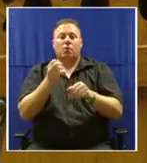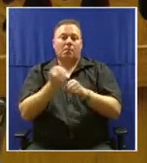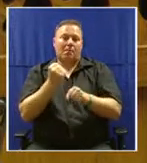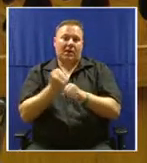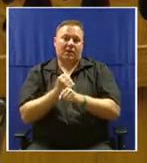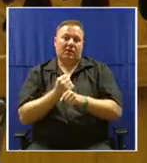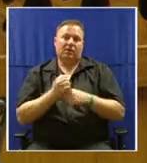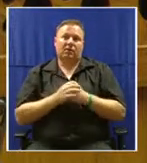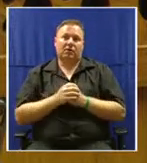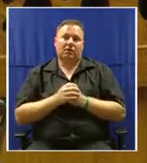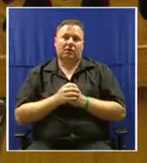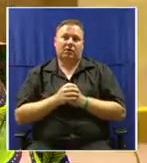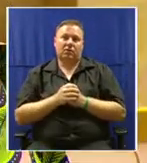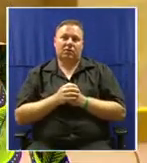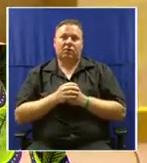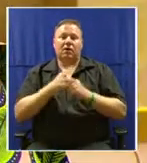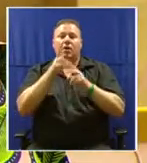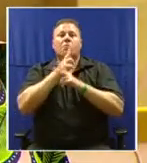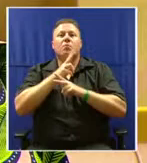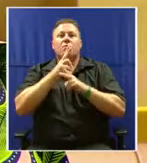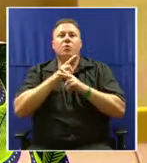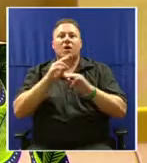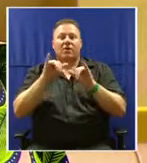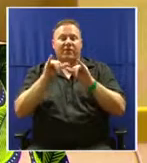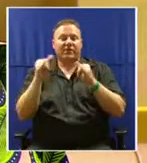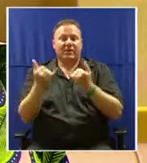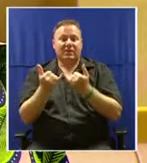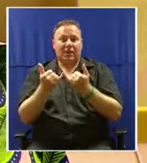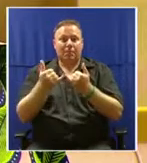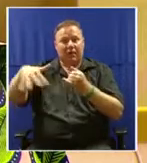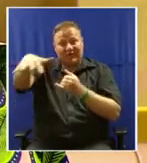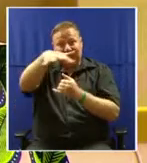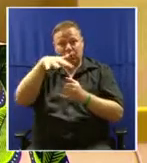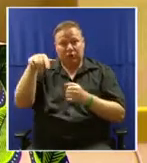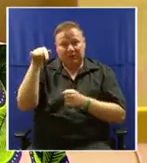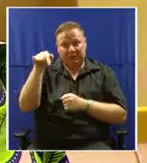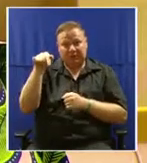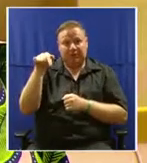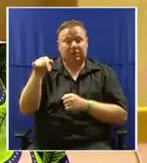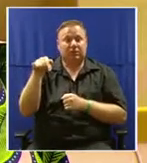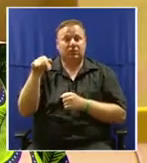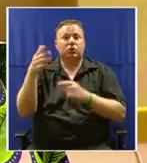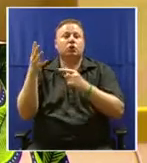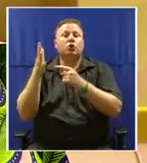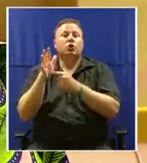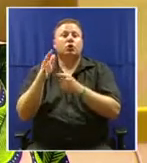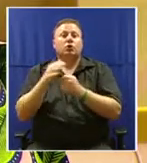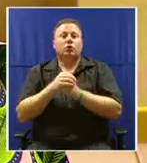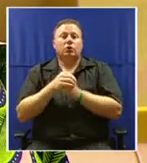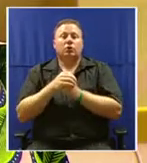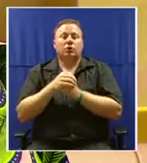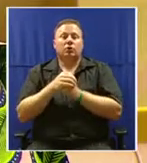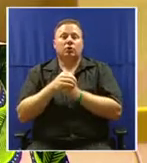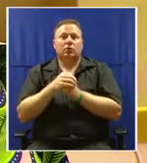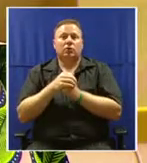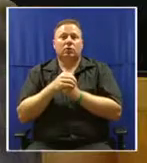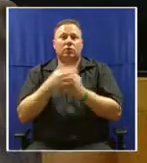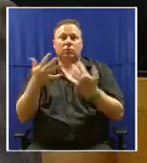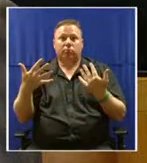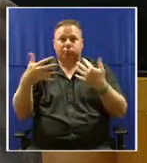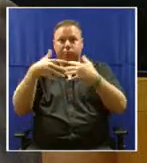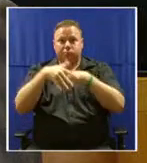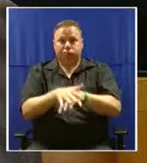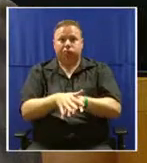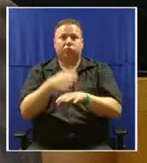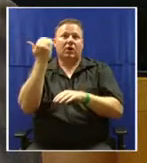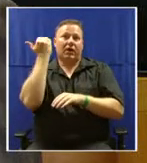Our compact with the private sector is underpinned by a clear commitment to